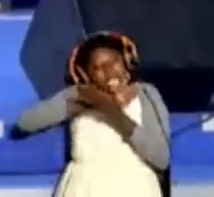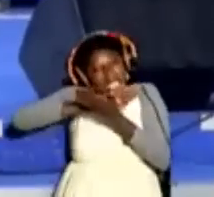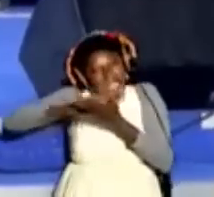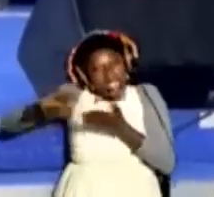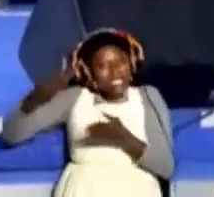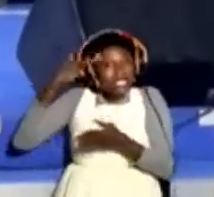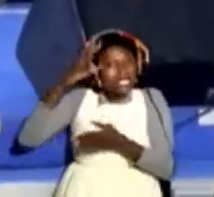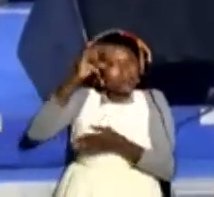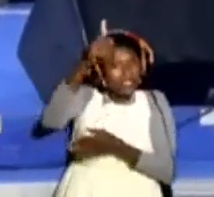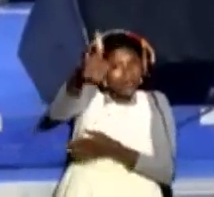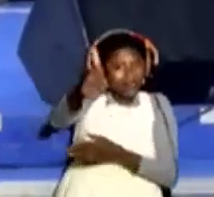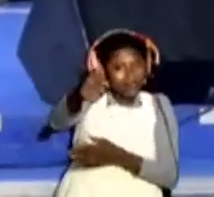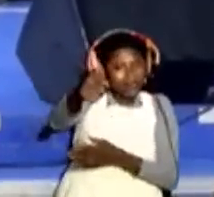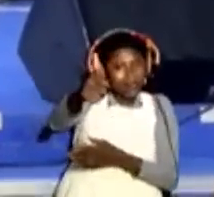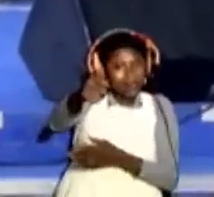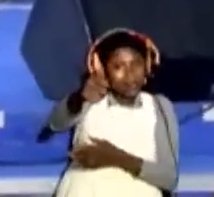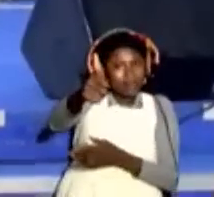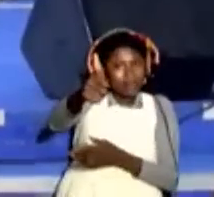cleanses himself